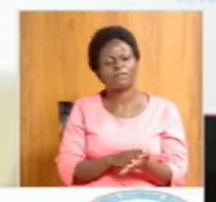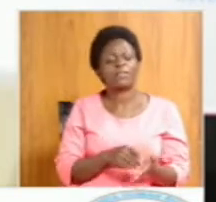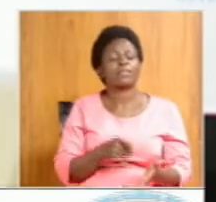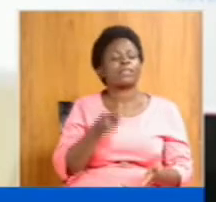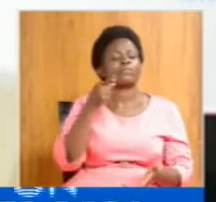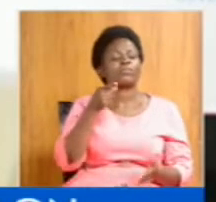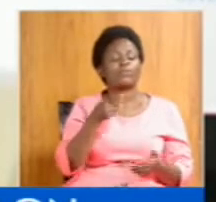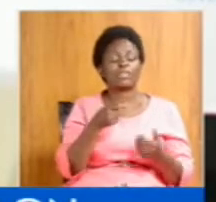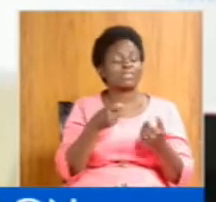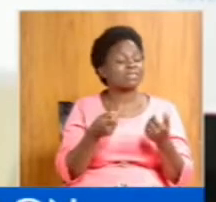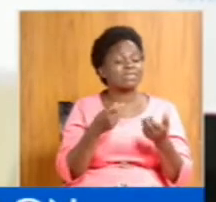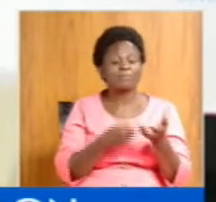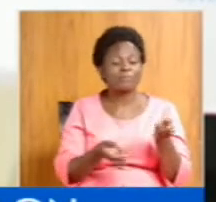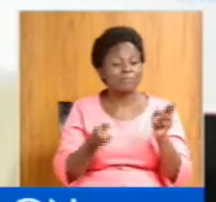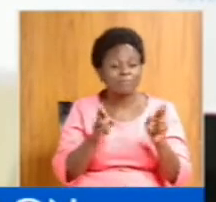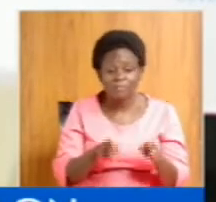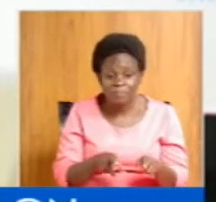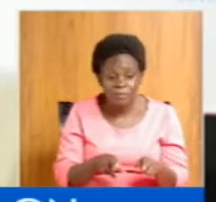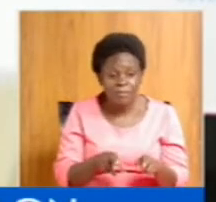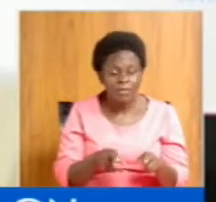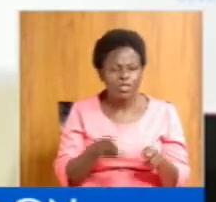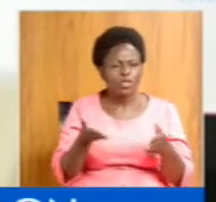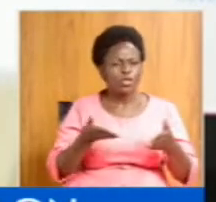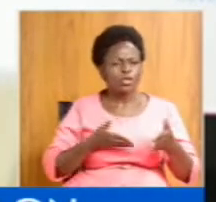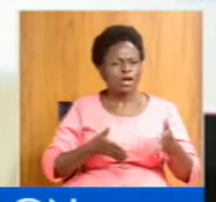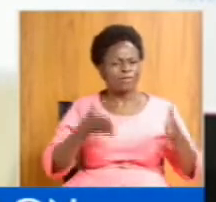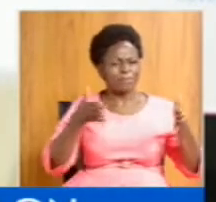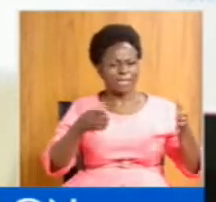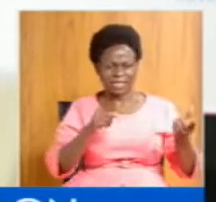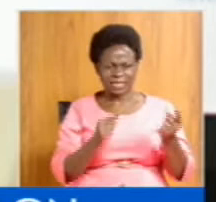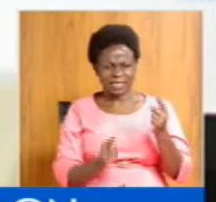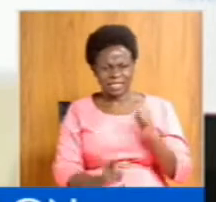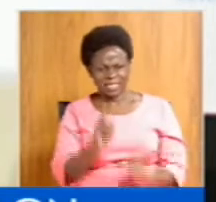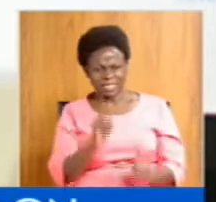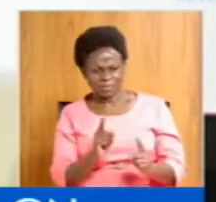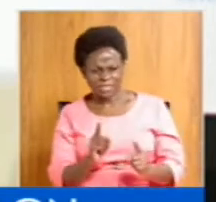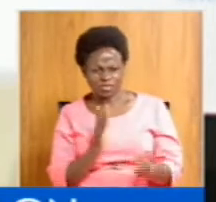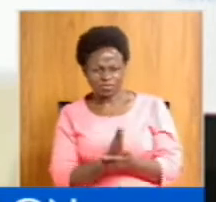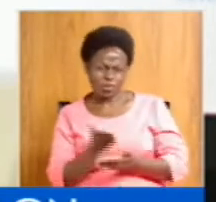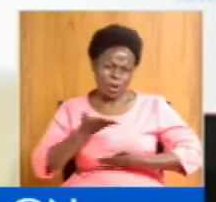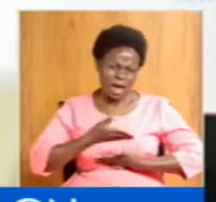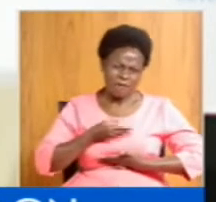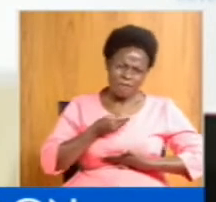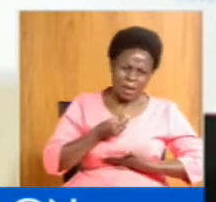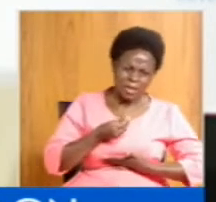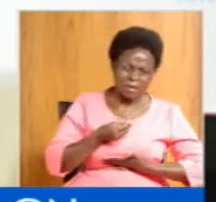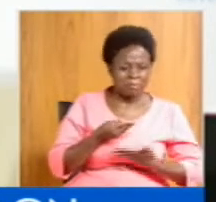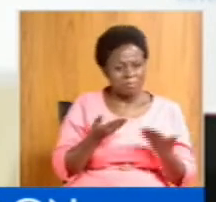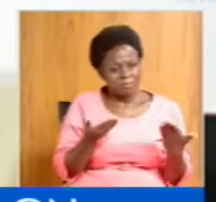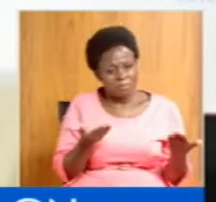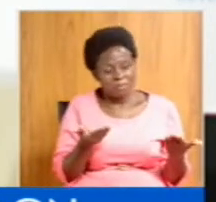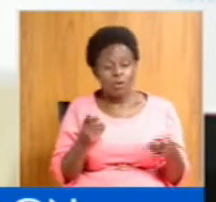that follows a scandal and then you you you you're having a big debate of whether do we actually not have money or and